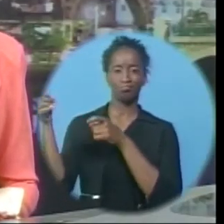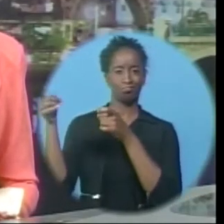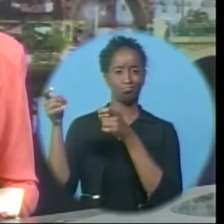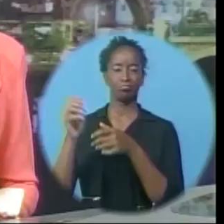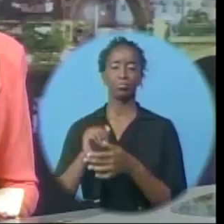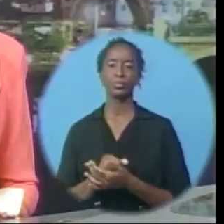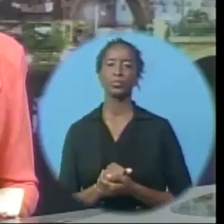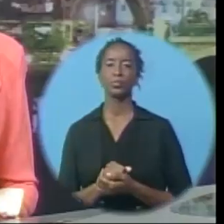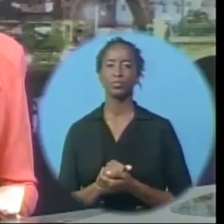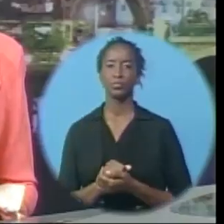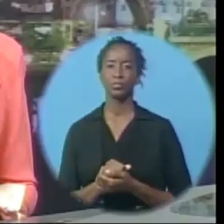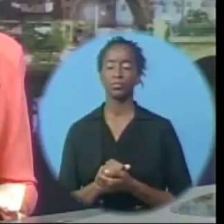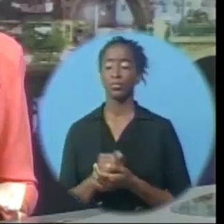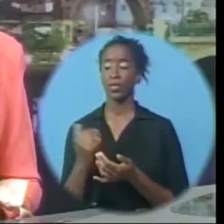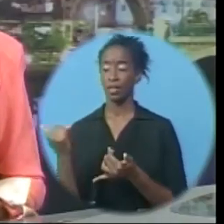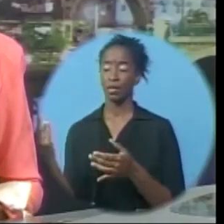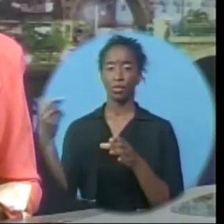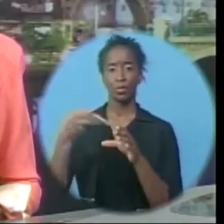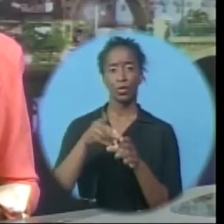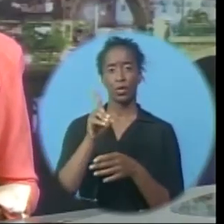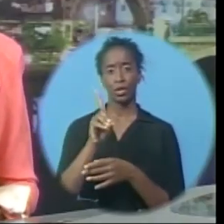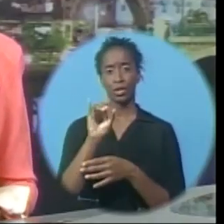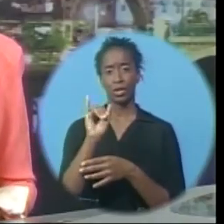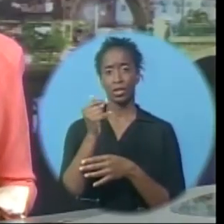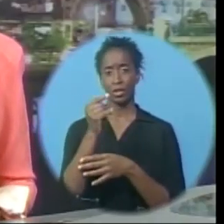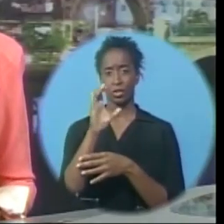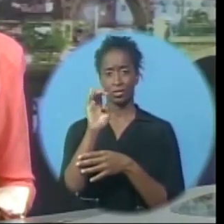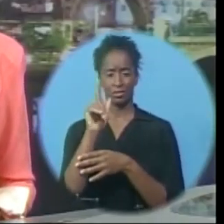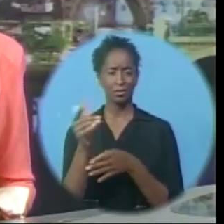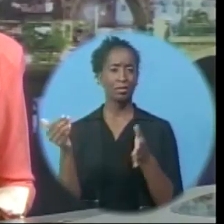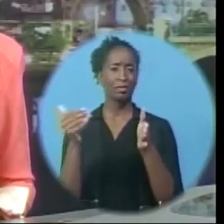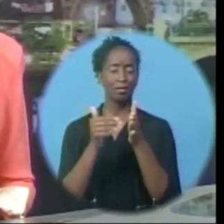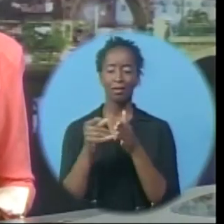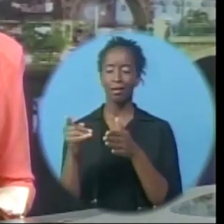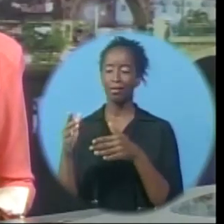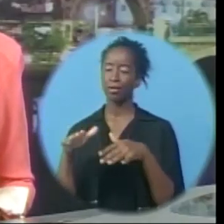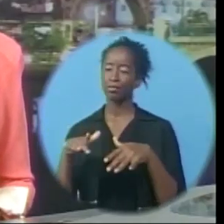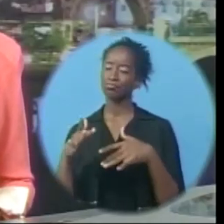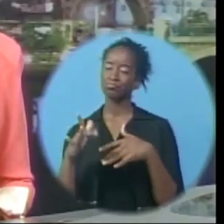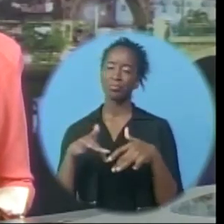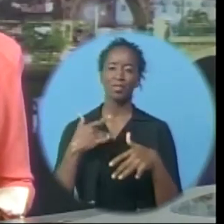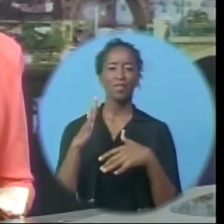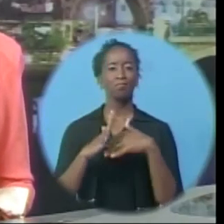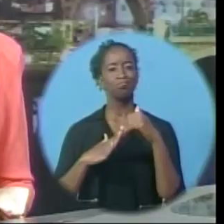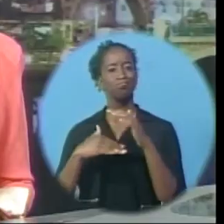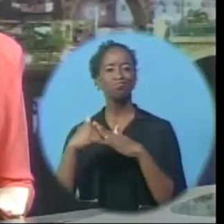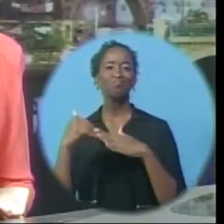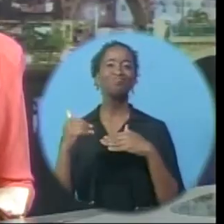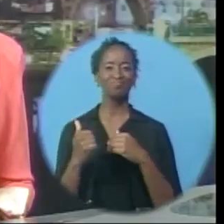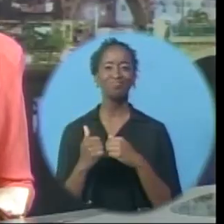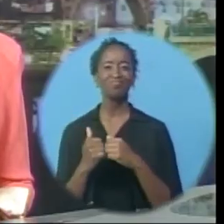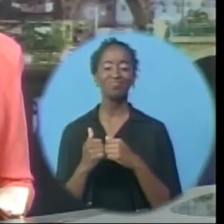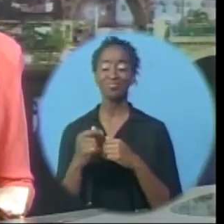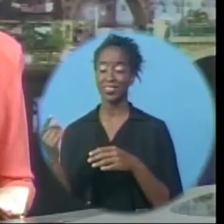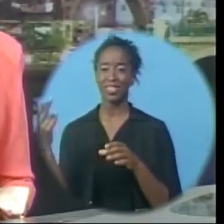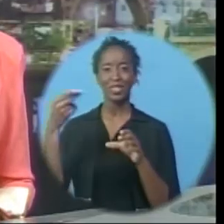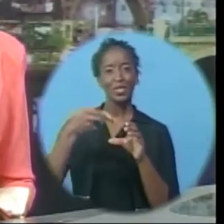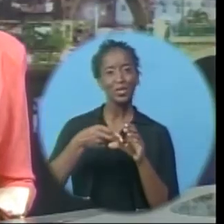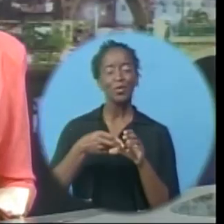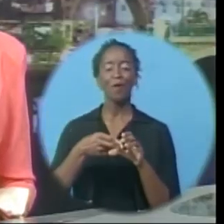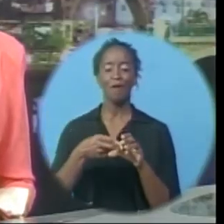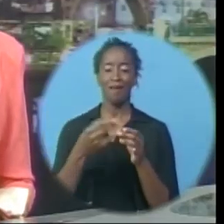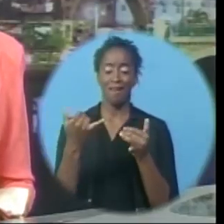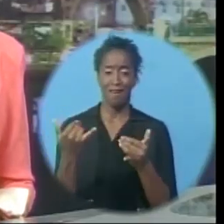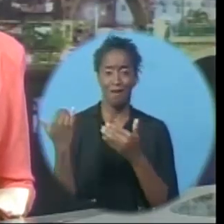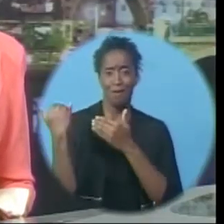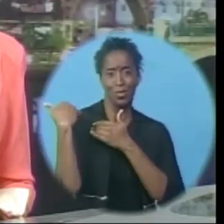his return, Tasker said it feels like coming home and that he's delighted to be rejoining the team in his new capacity at a time